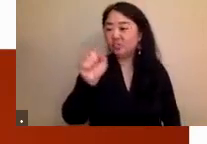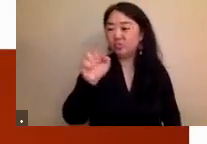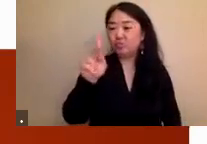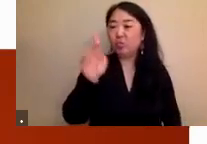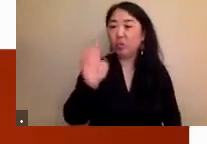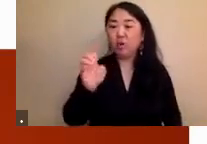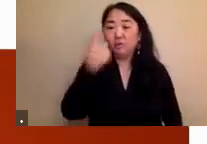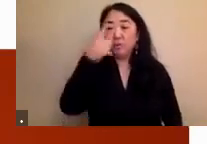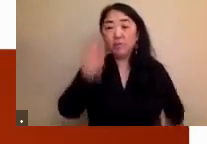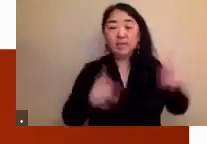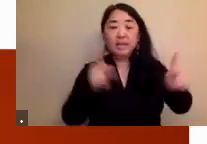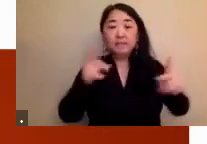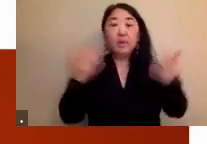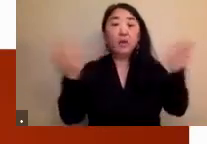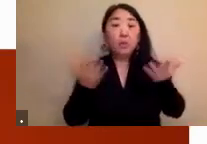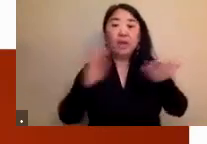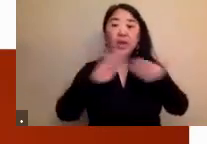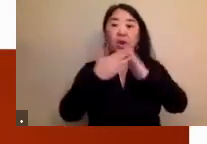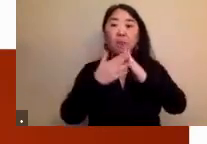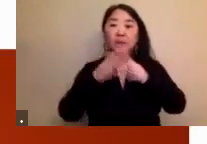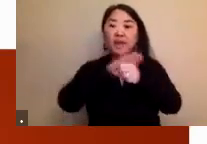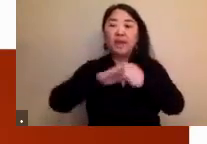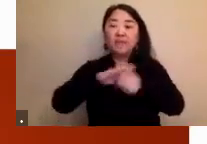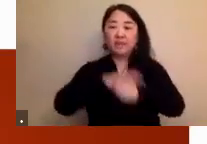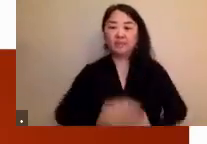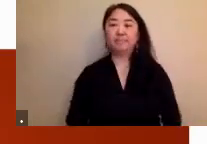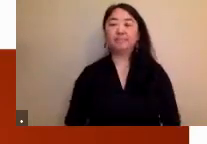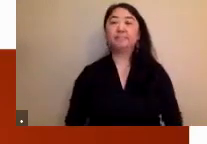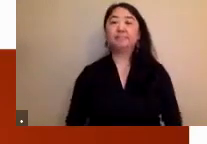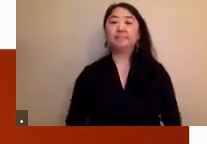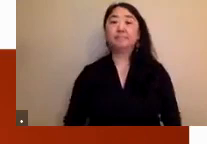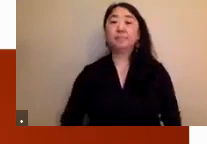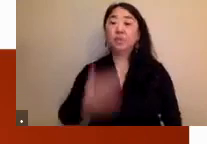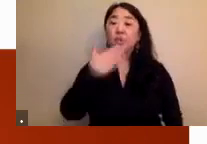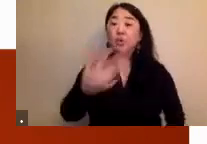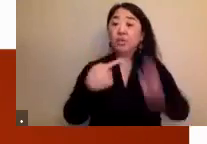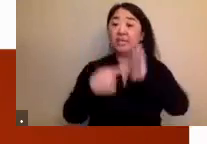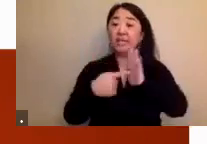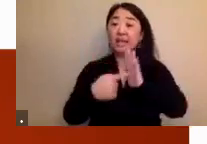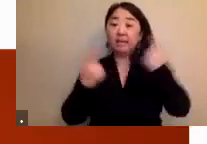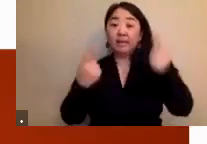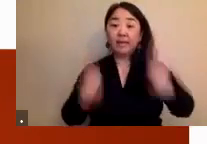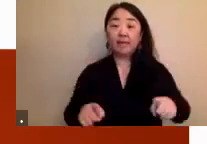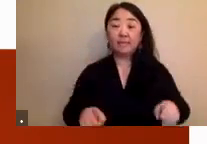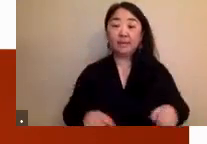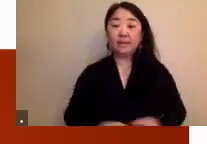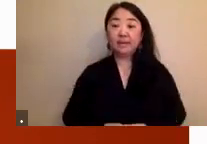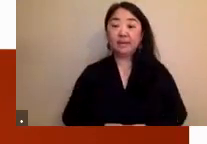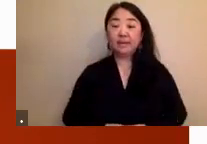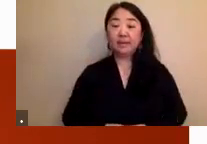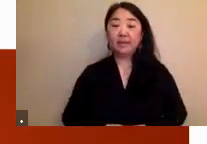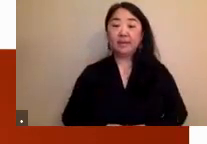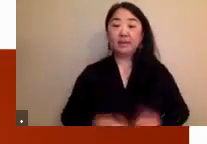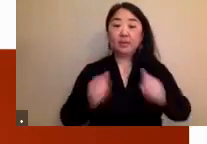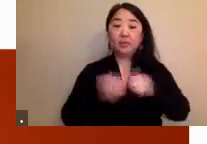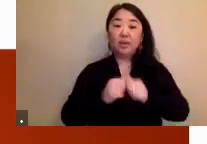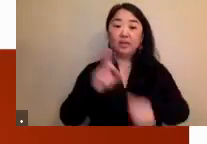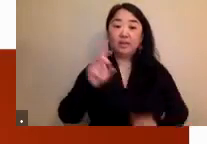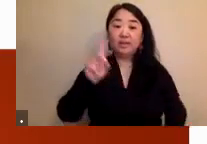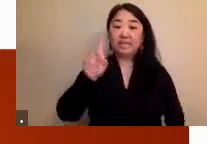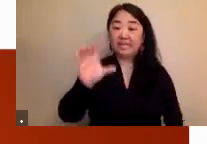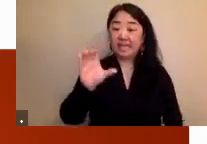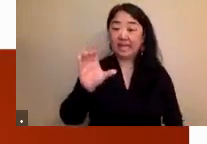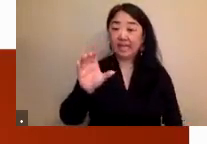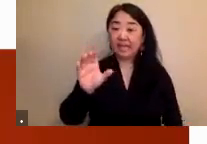in urban areas. A good example of what's happening in the District of Columbia,